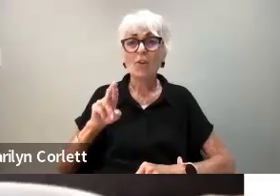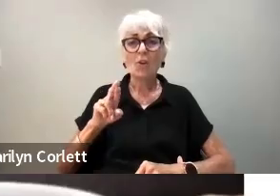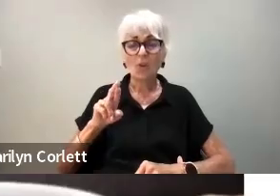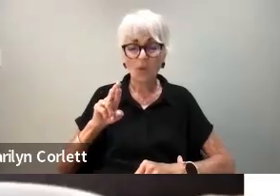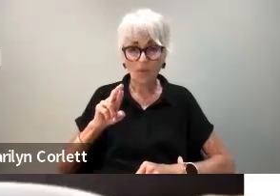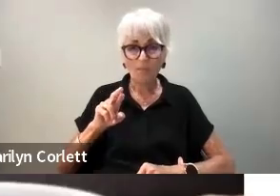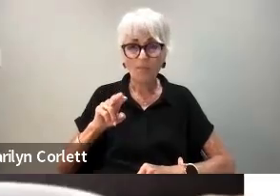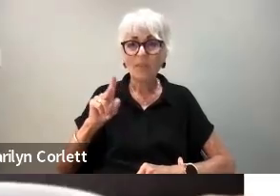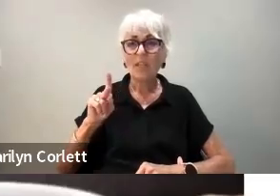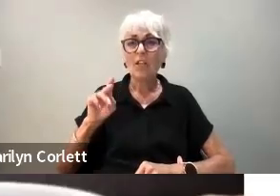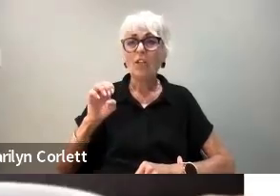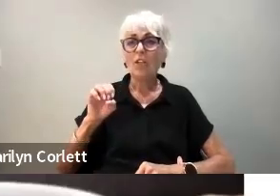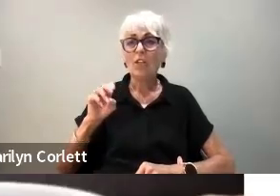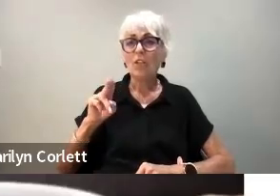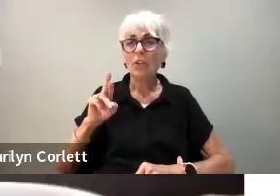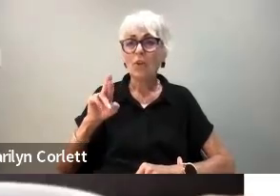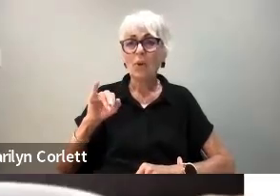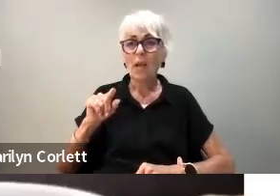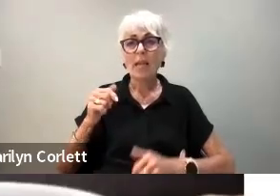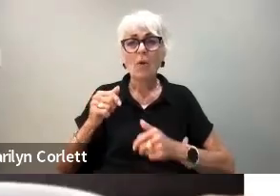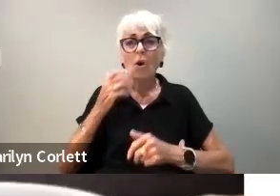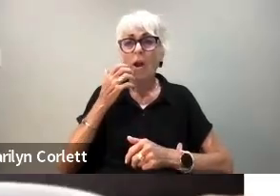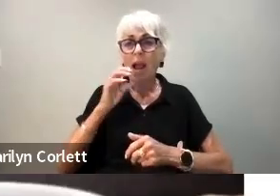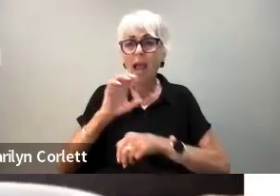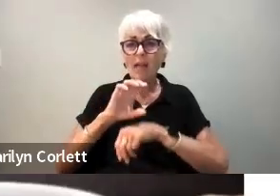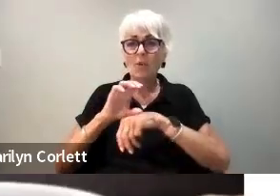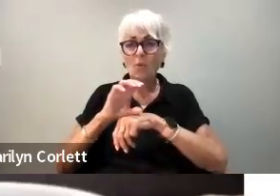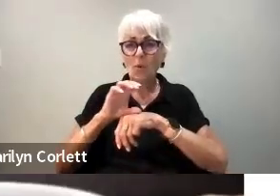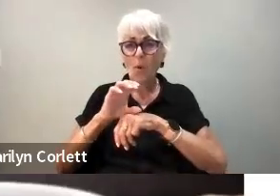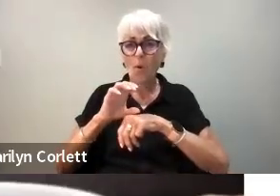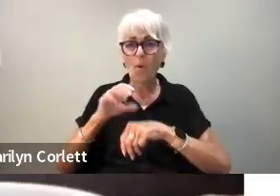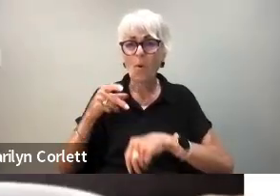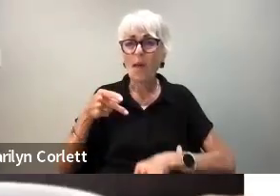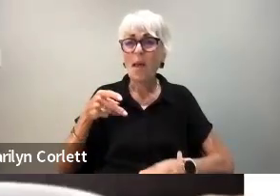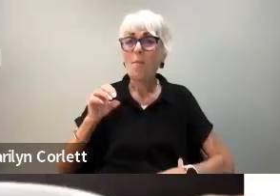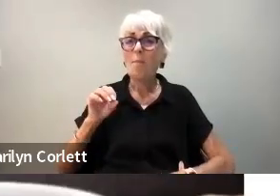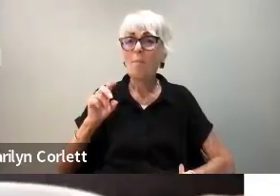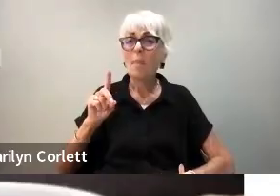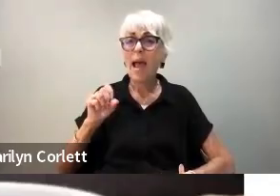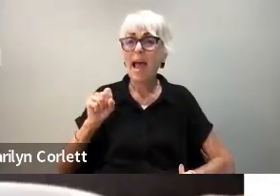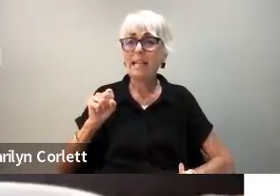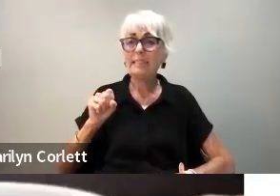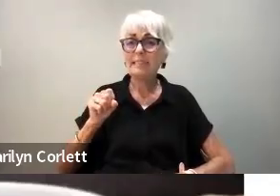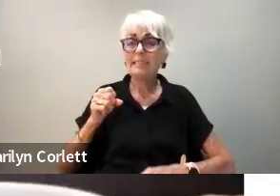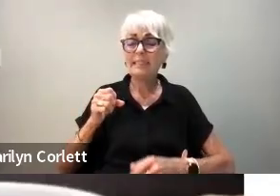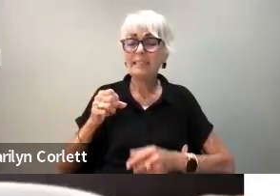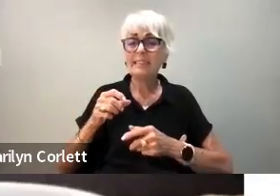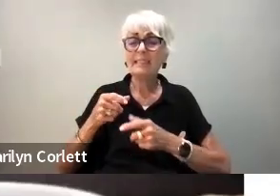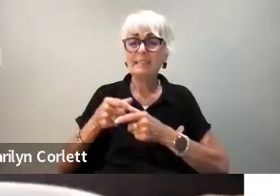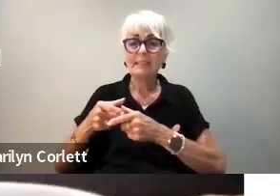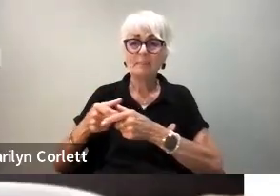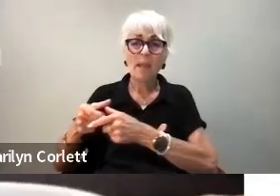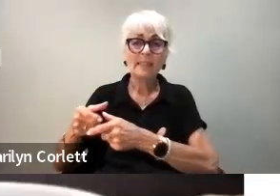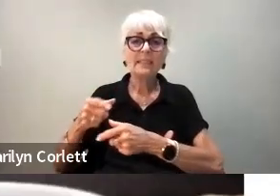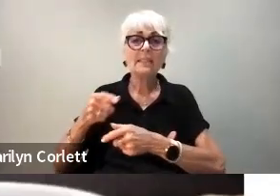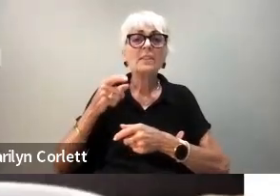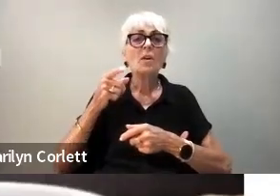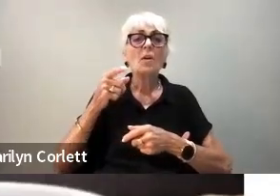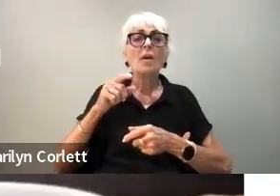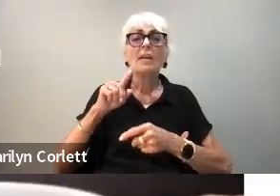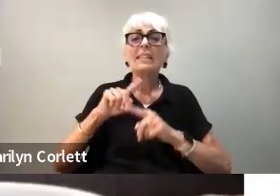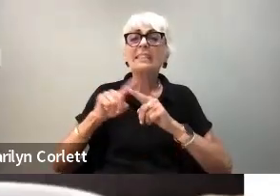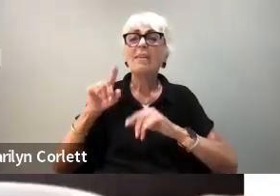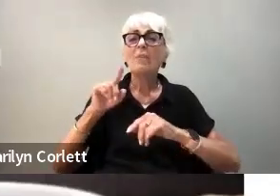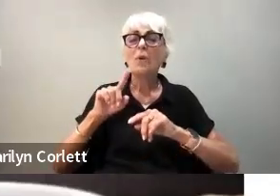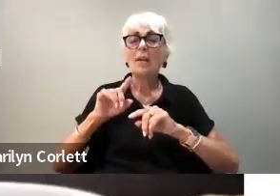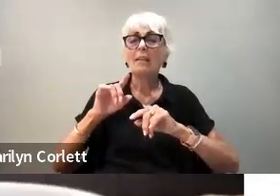or hot cocoa pods. And then different style mugs. So if you have a difficult time holding